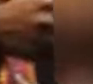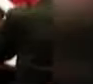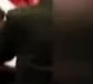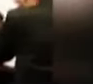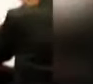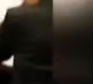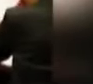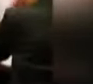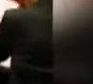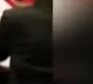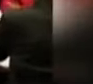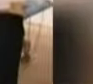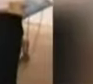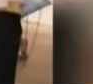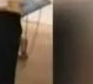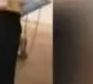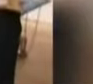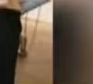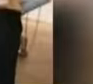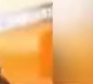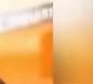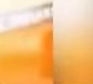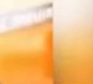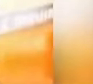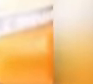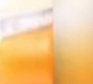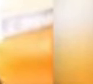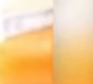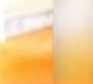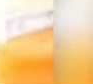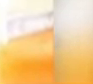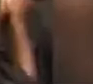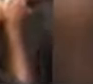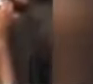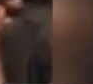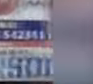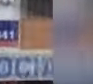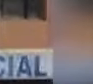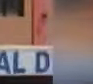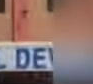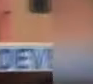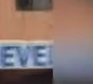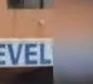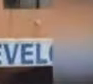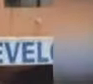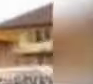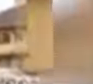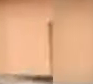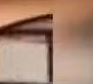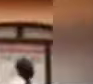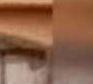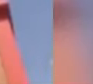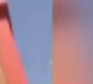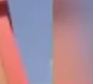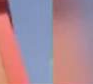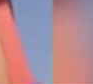Have you completed Senior 4 or Senior 6 and you want to do a 2-year certificate or a diploma course? Makerere Institute for Social